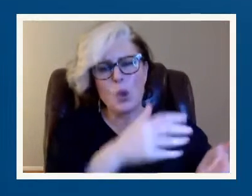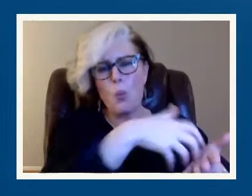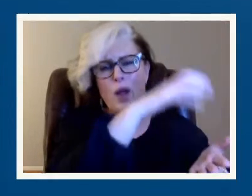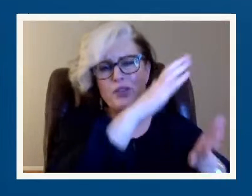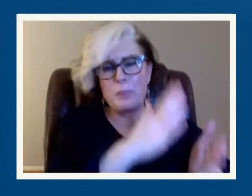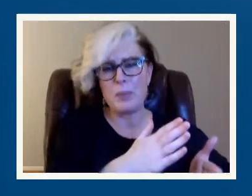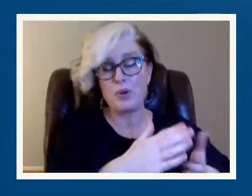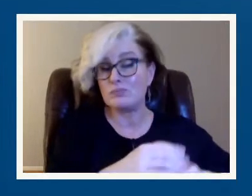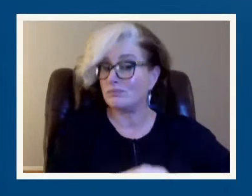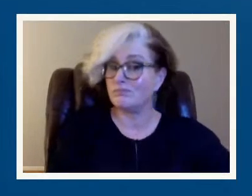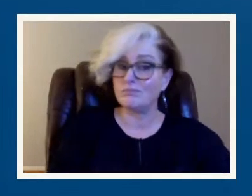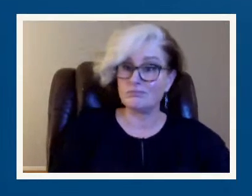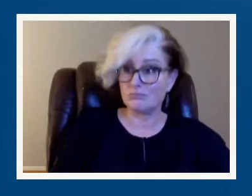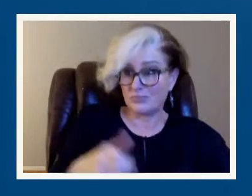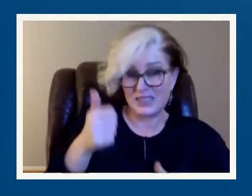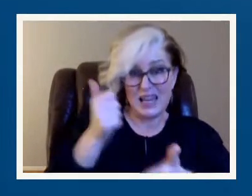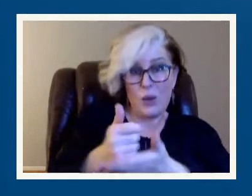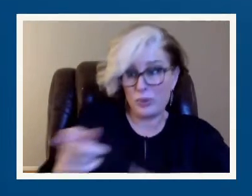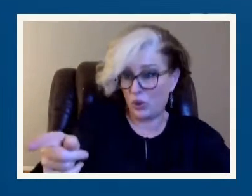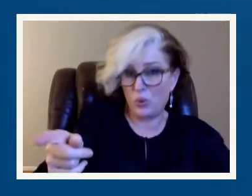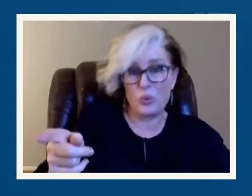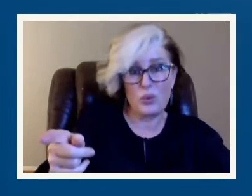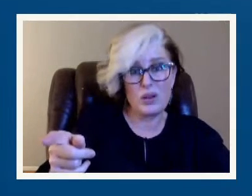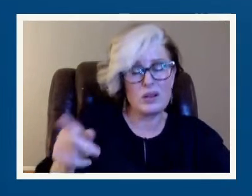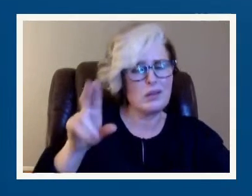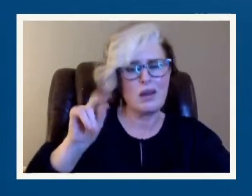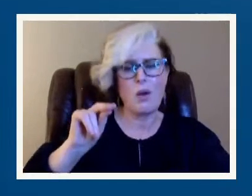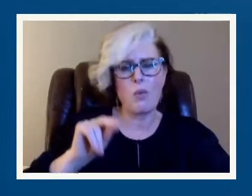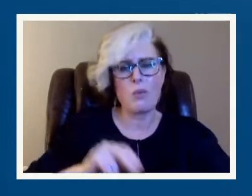don't think that's going to help you.